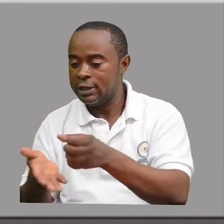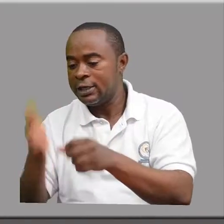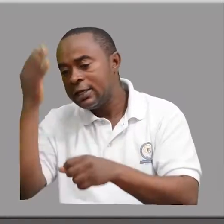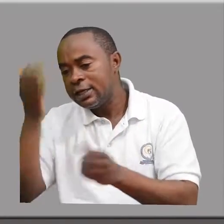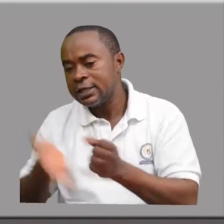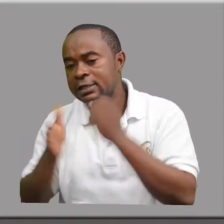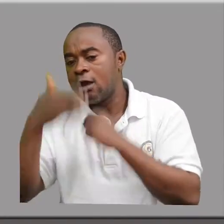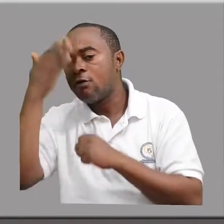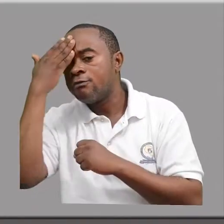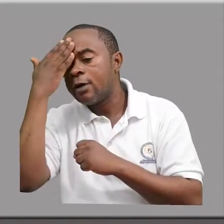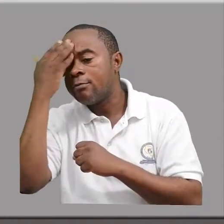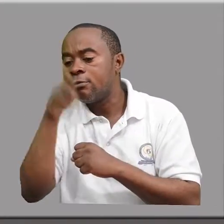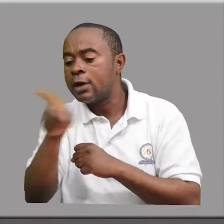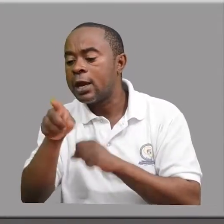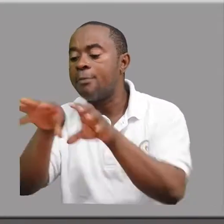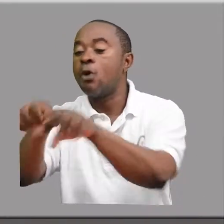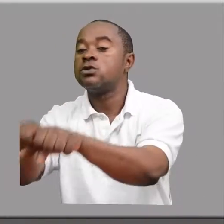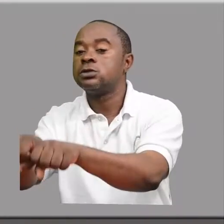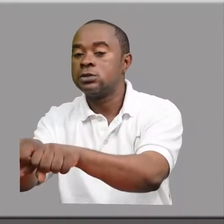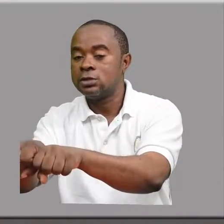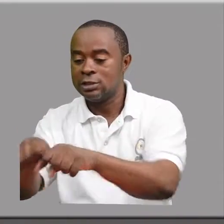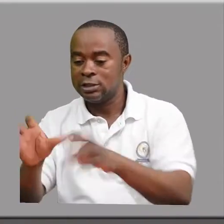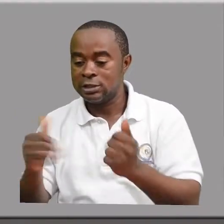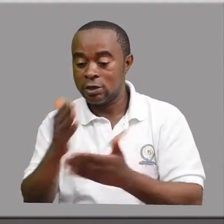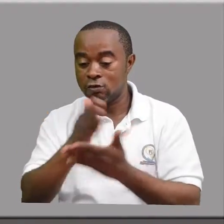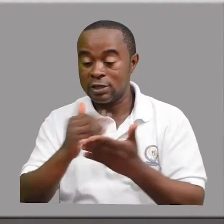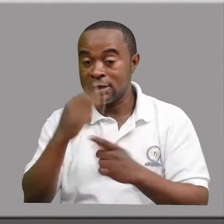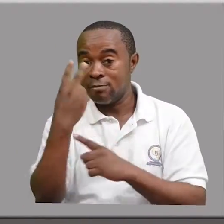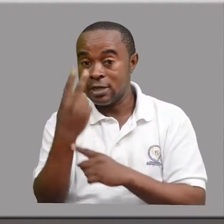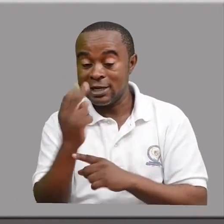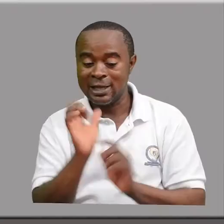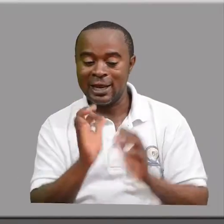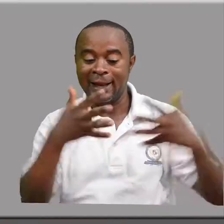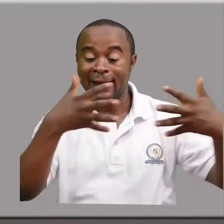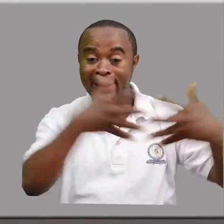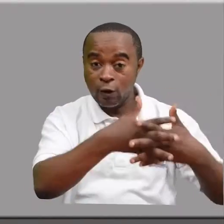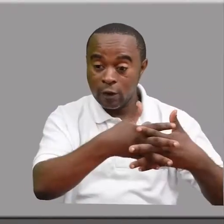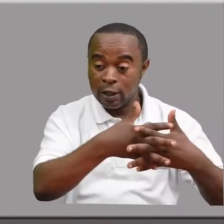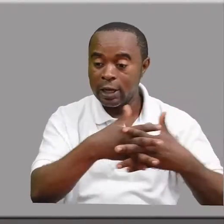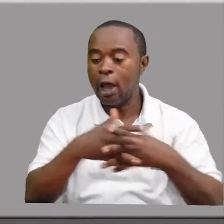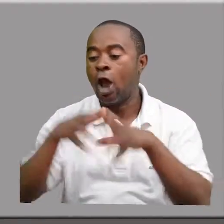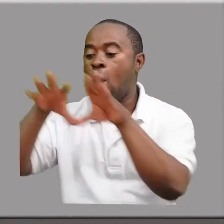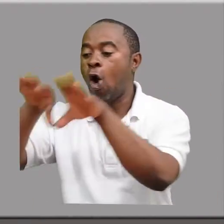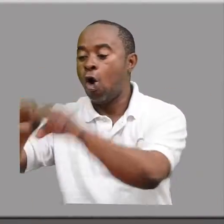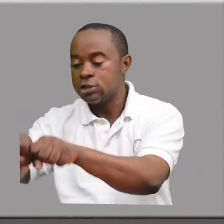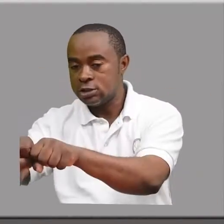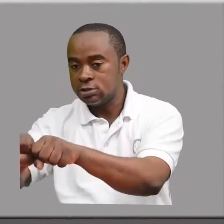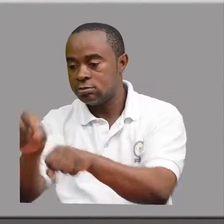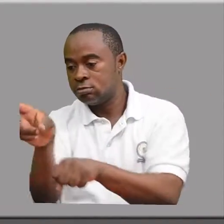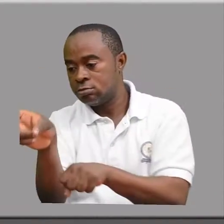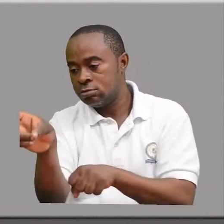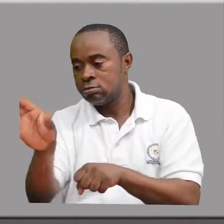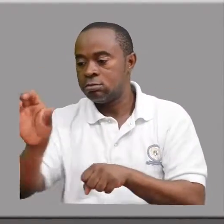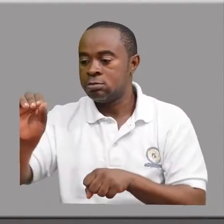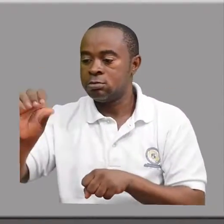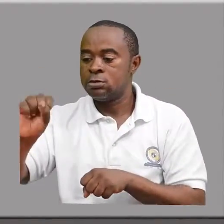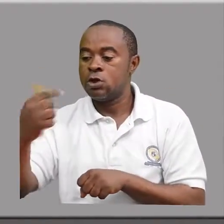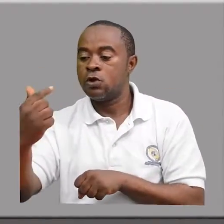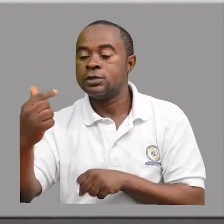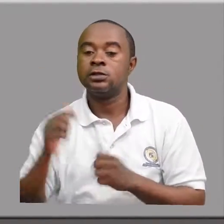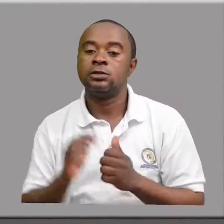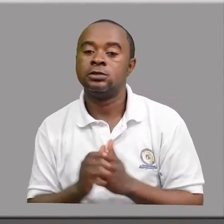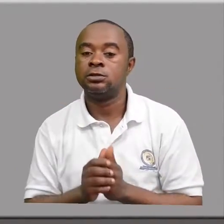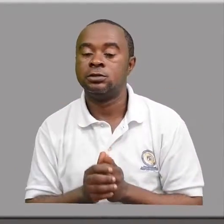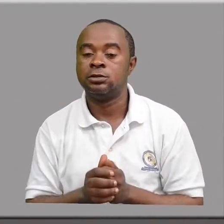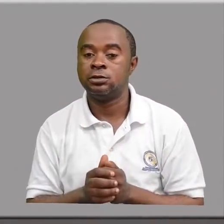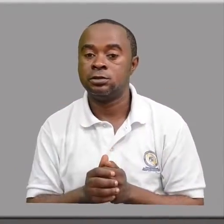network. So we have two parts. We have the network part and the host part, and the